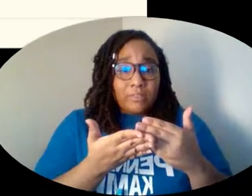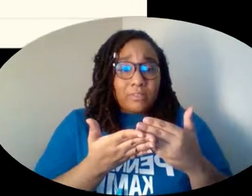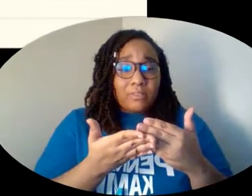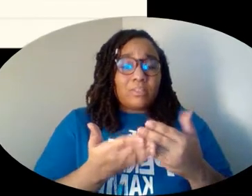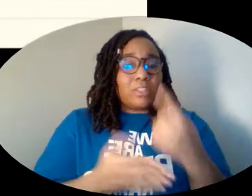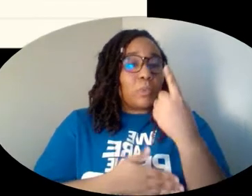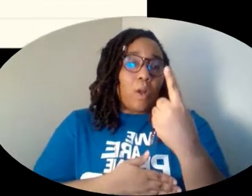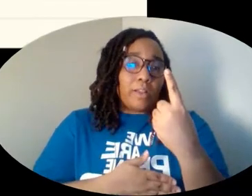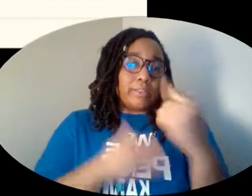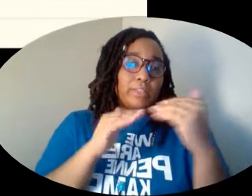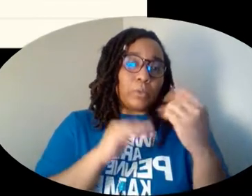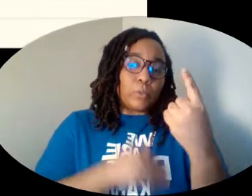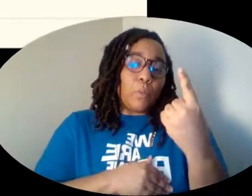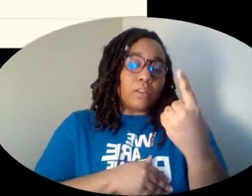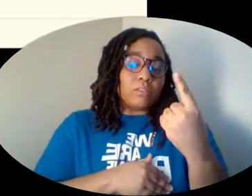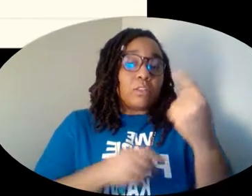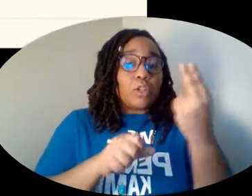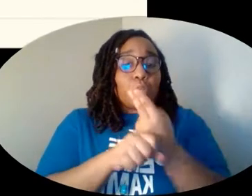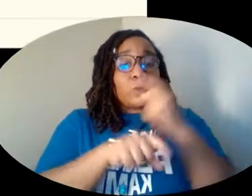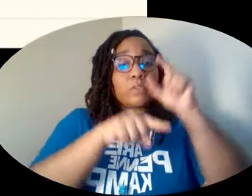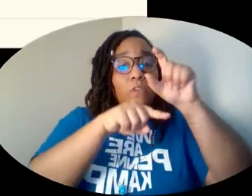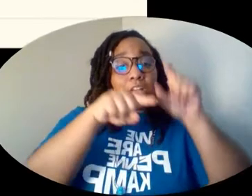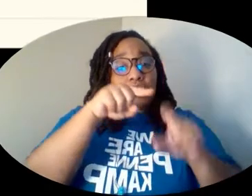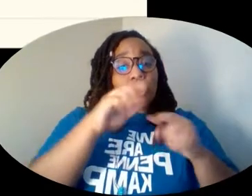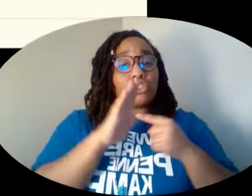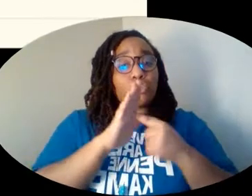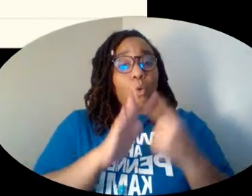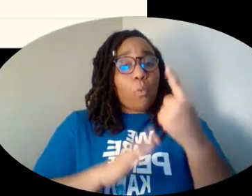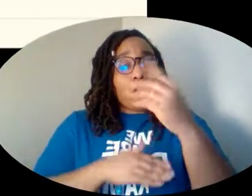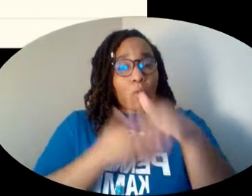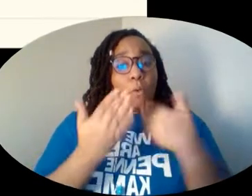whole. You can use fractions to show 1 whole.